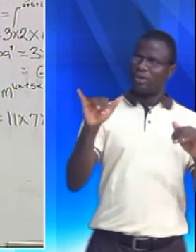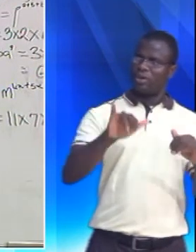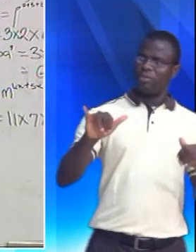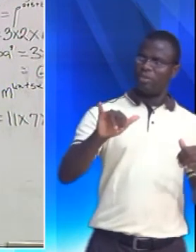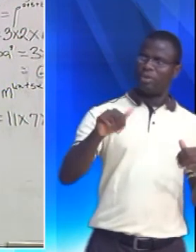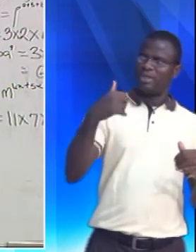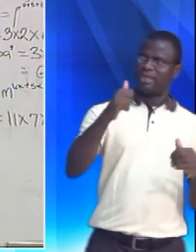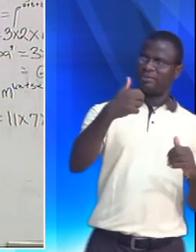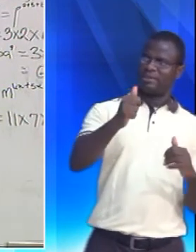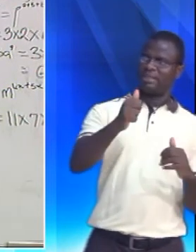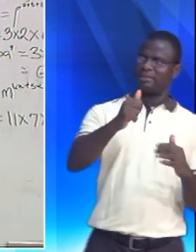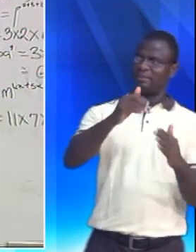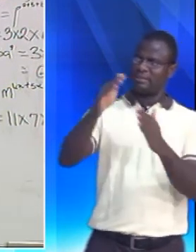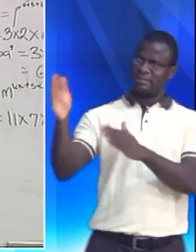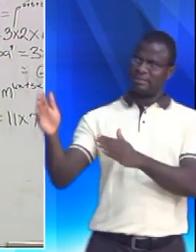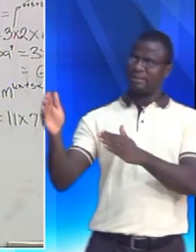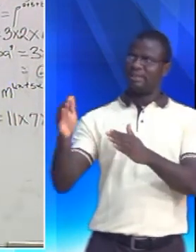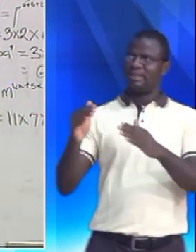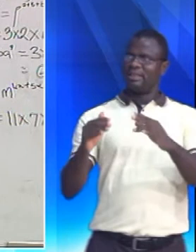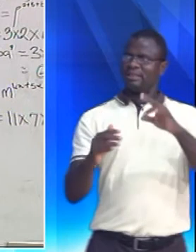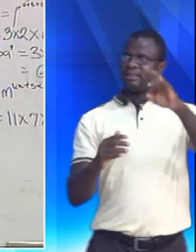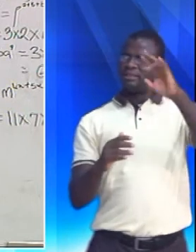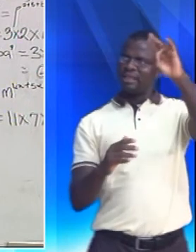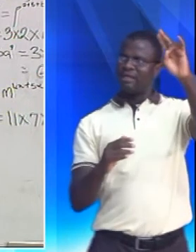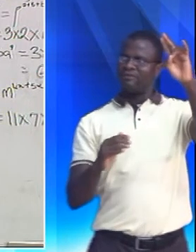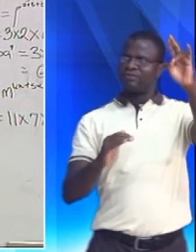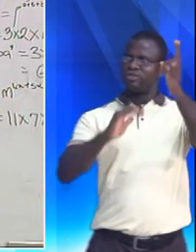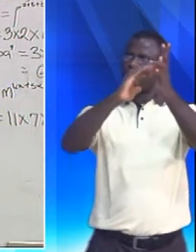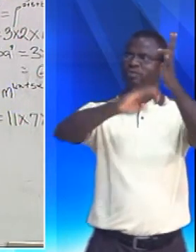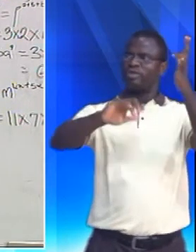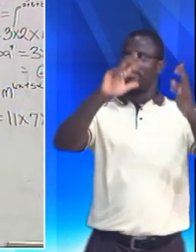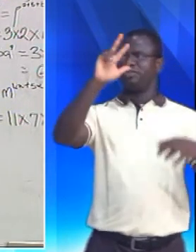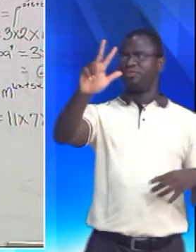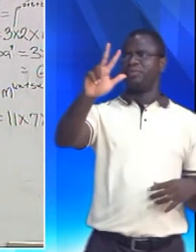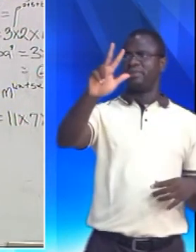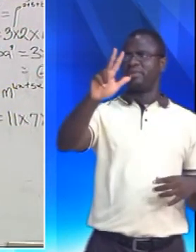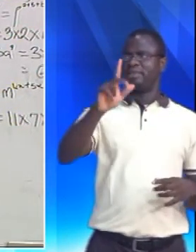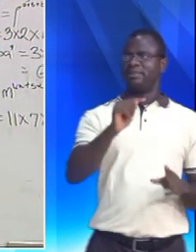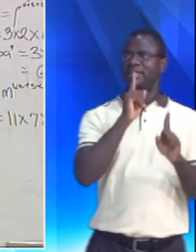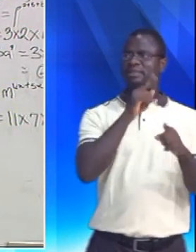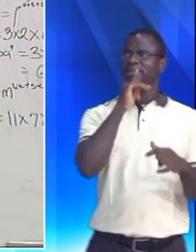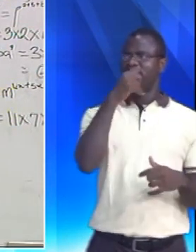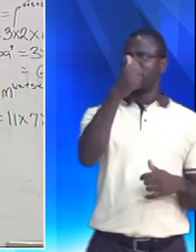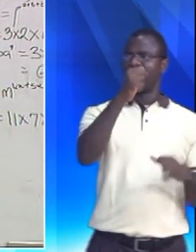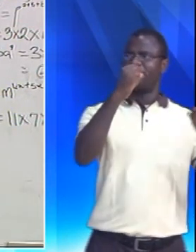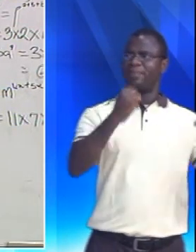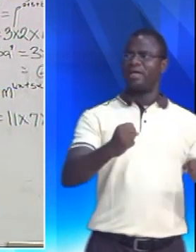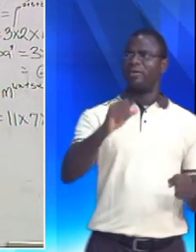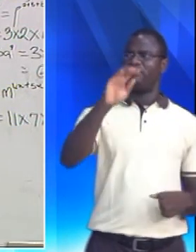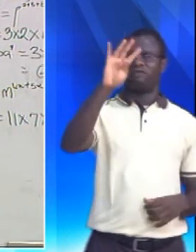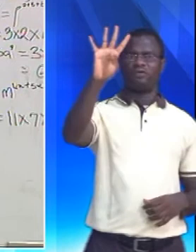one. Now, viewers at home, 7 minus 3 is equal to what?